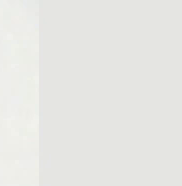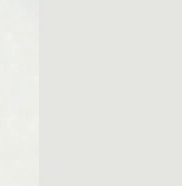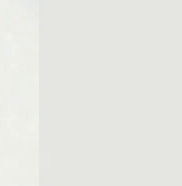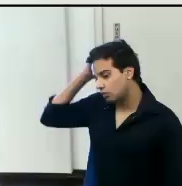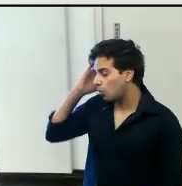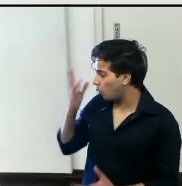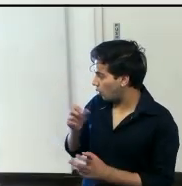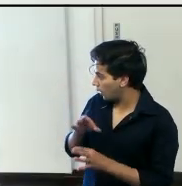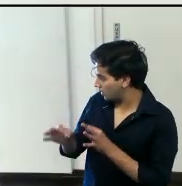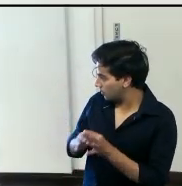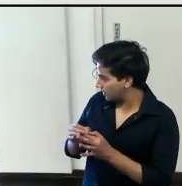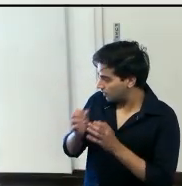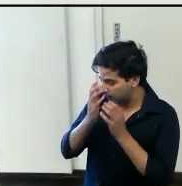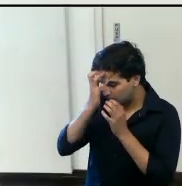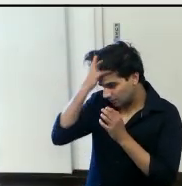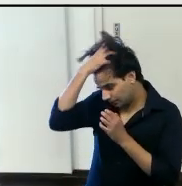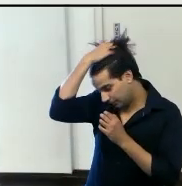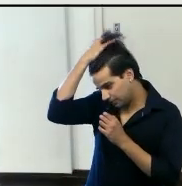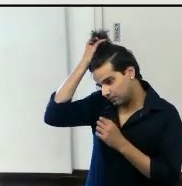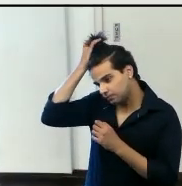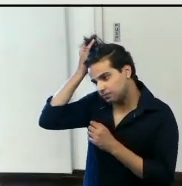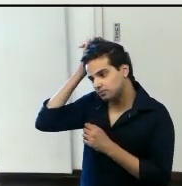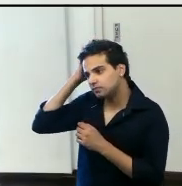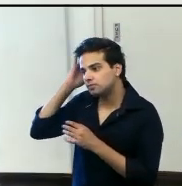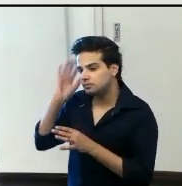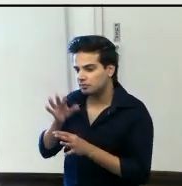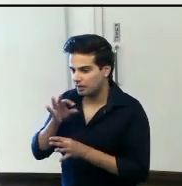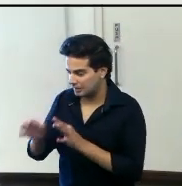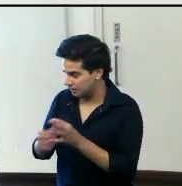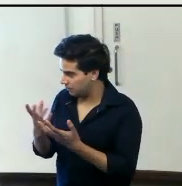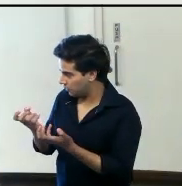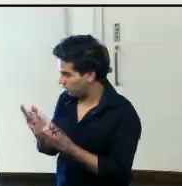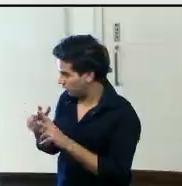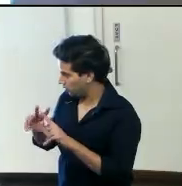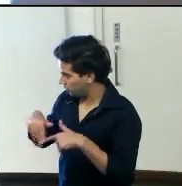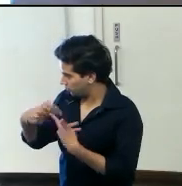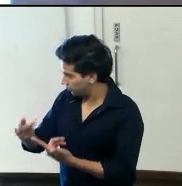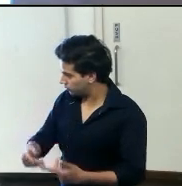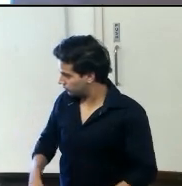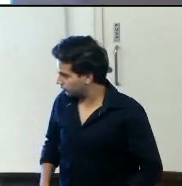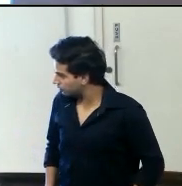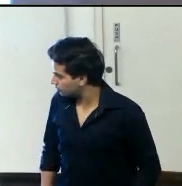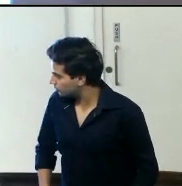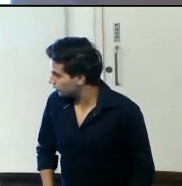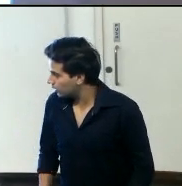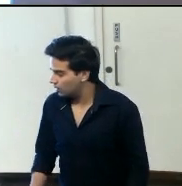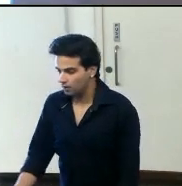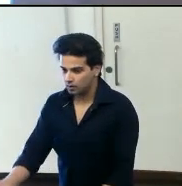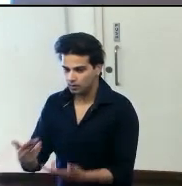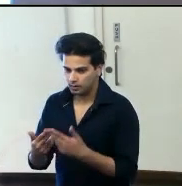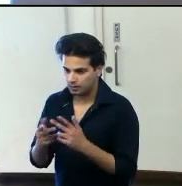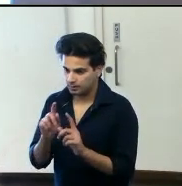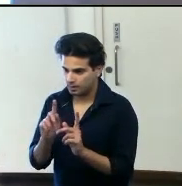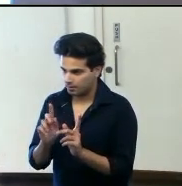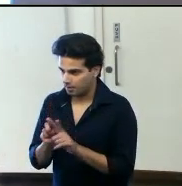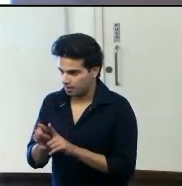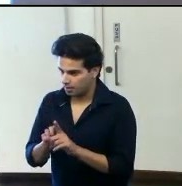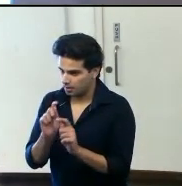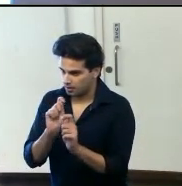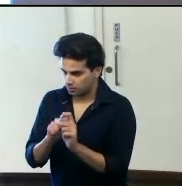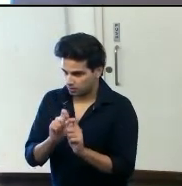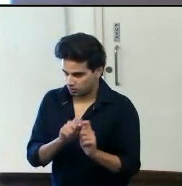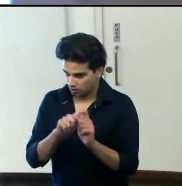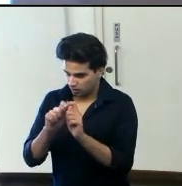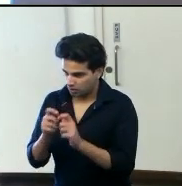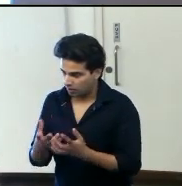that? Not explain, but just give a context. No, I found this sculpture. I found this